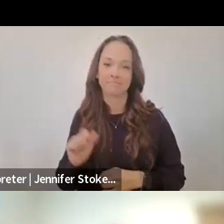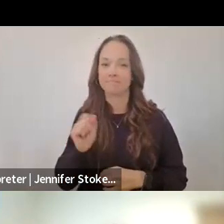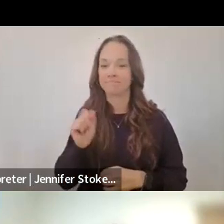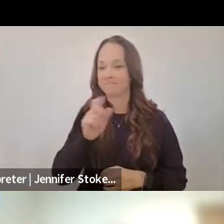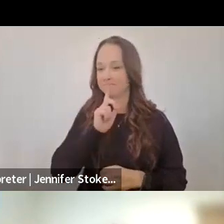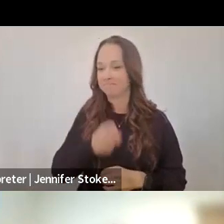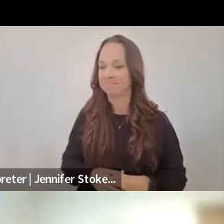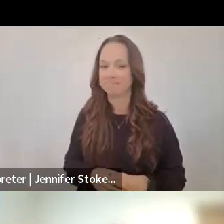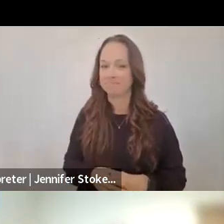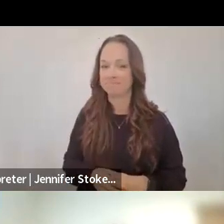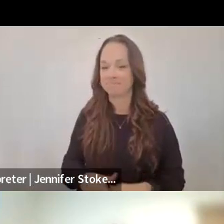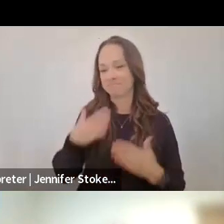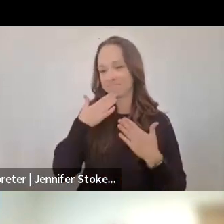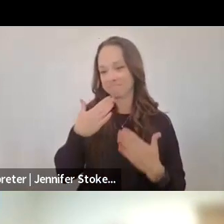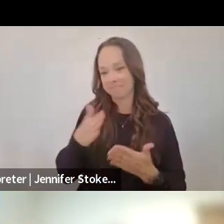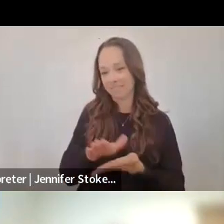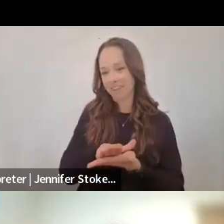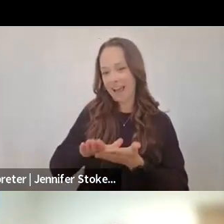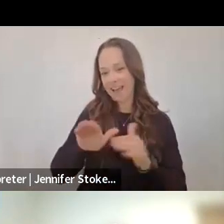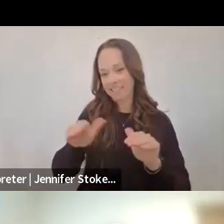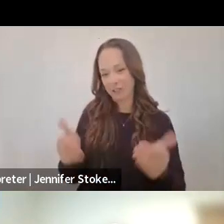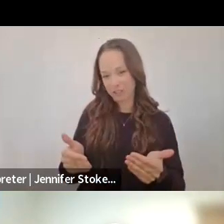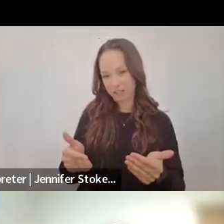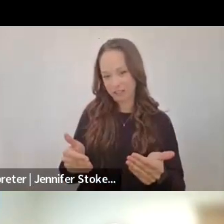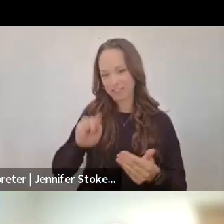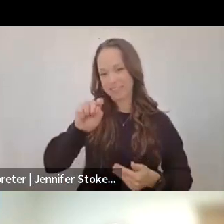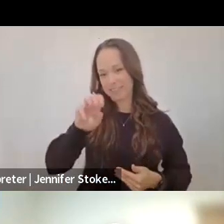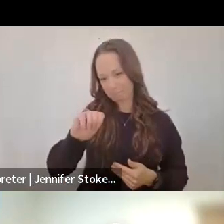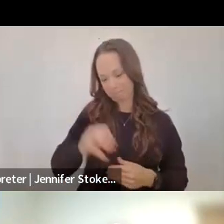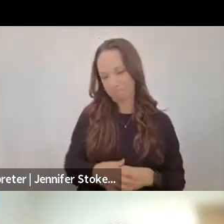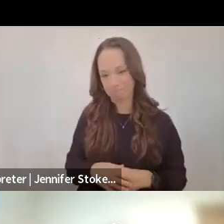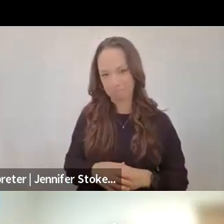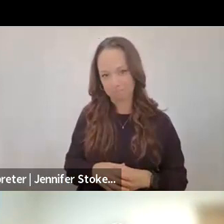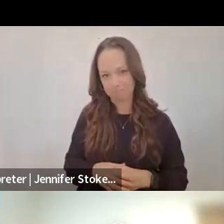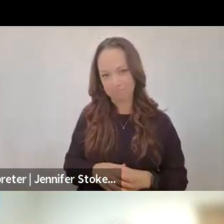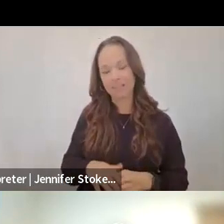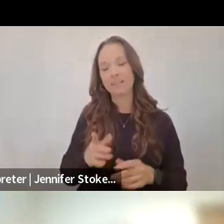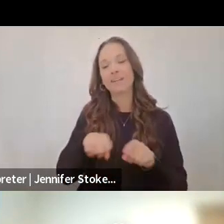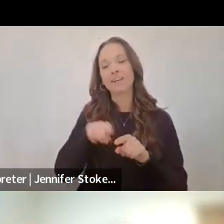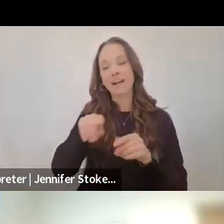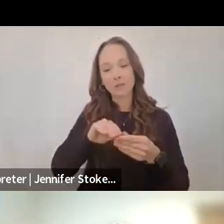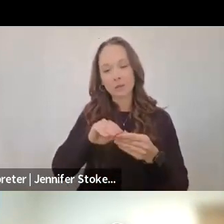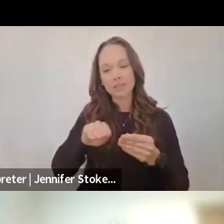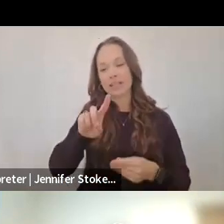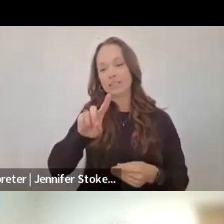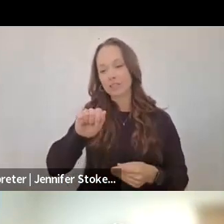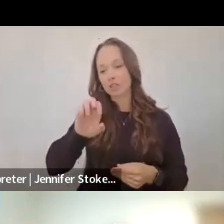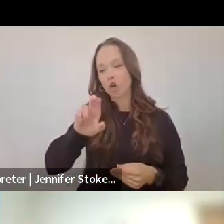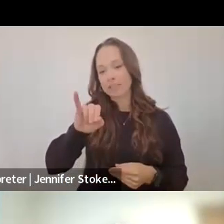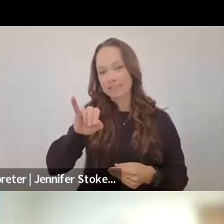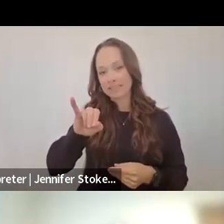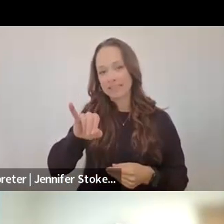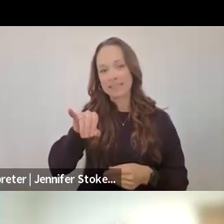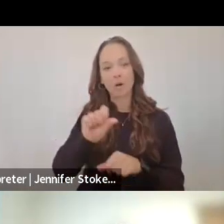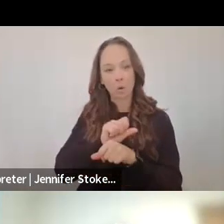Absolutely. And thank you for those kind introductions, Tim. As he said, my name is Darcy Graves, and I work at the